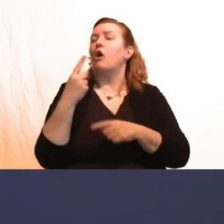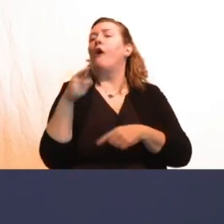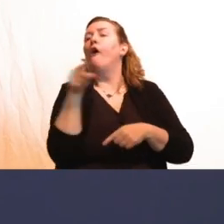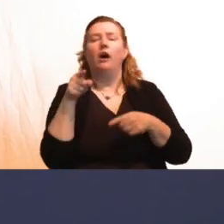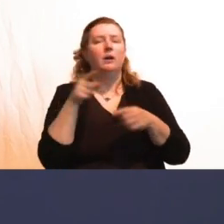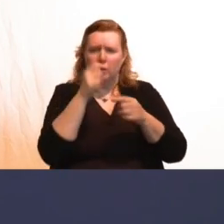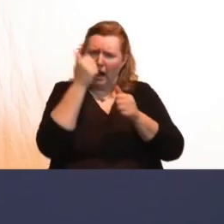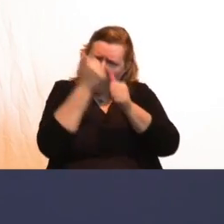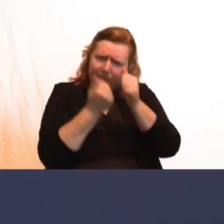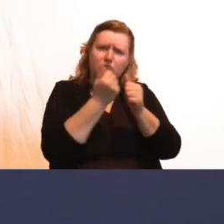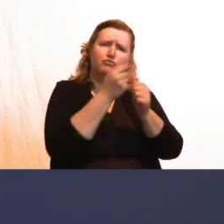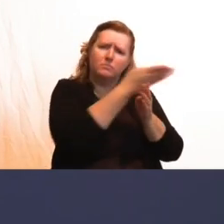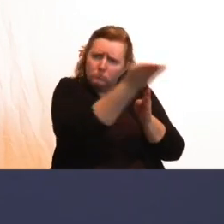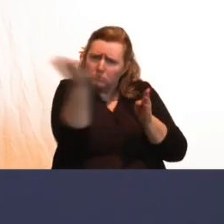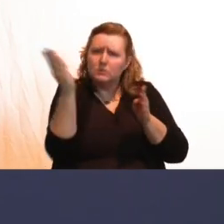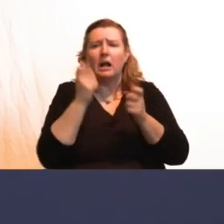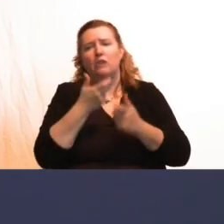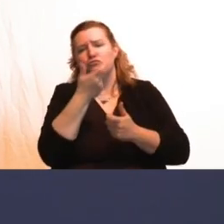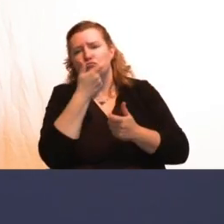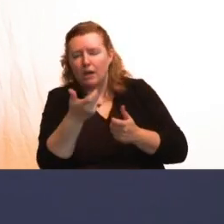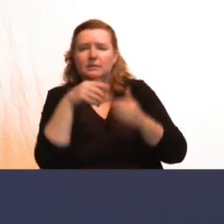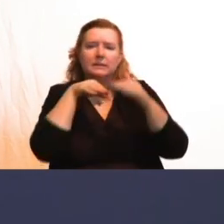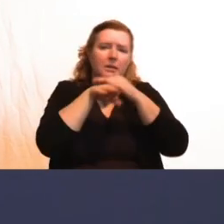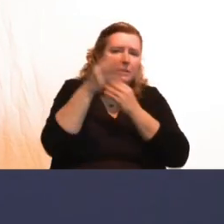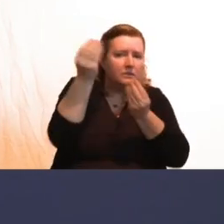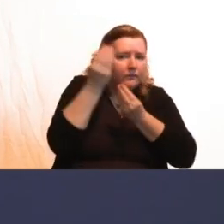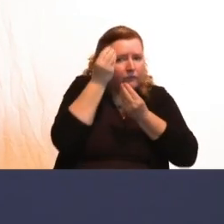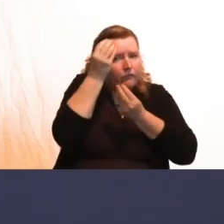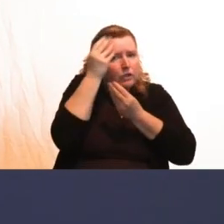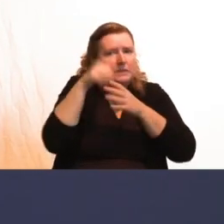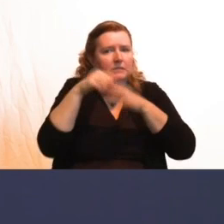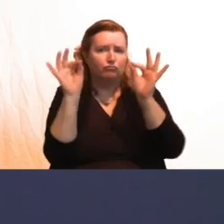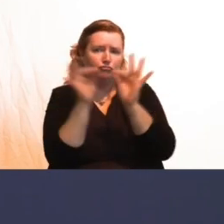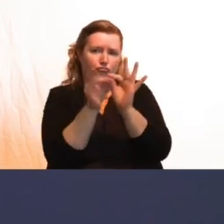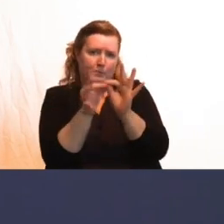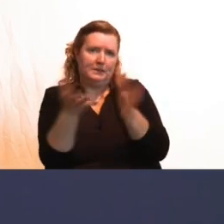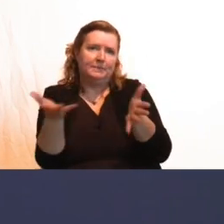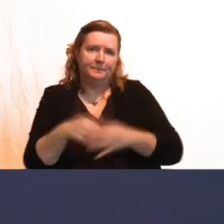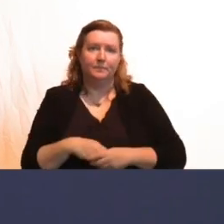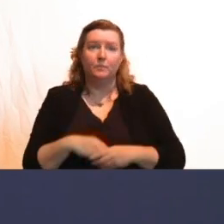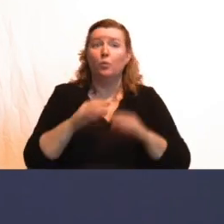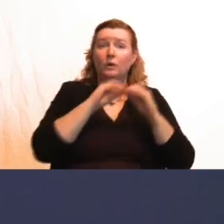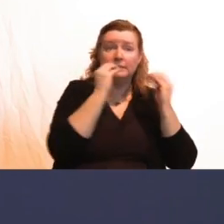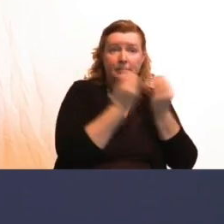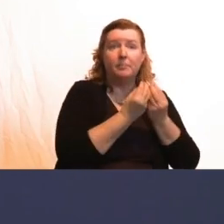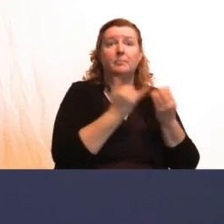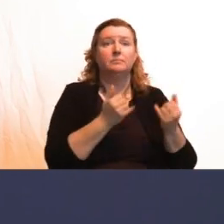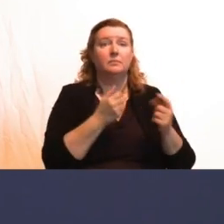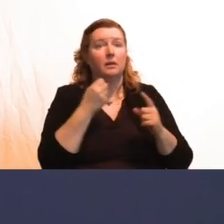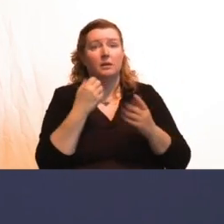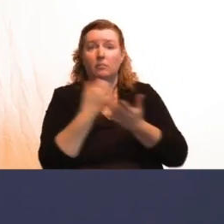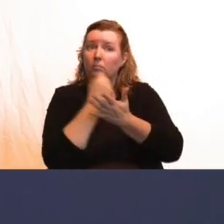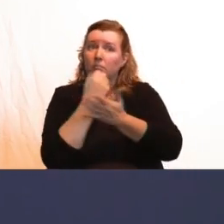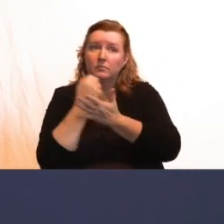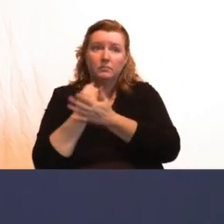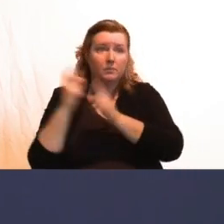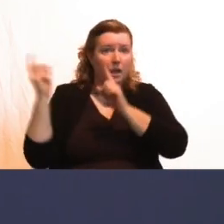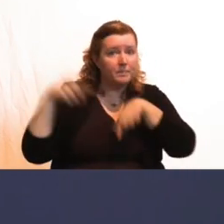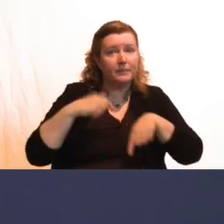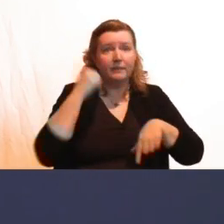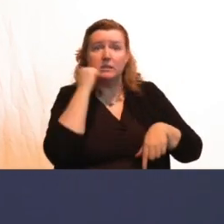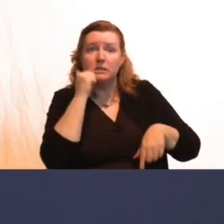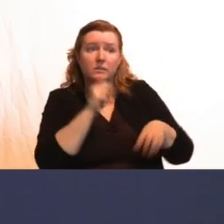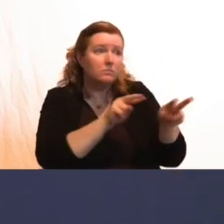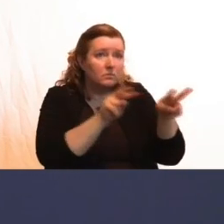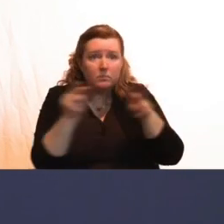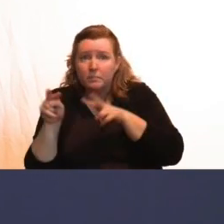took time out of their days to make these briefings happen as well. Derek Roseman, who I mentioned, who helped craft the words we've spoken